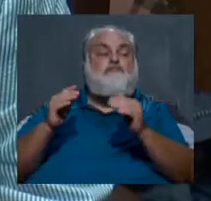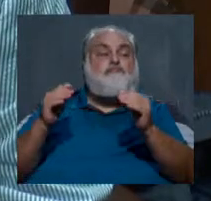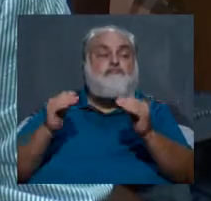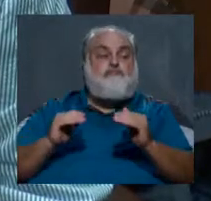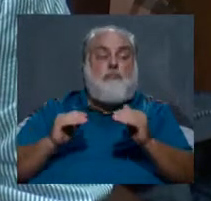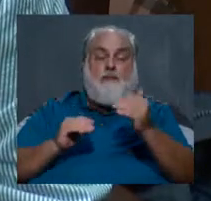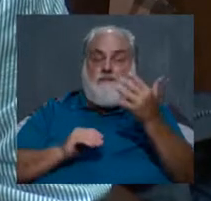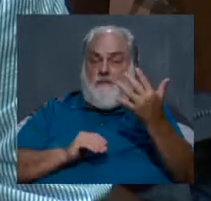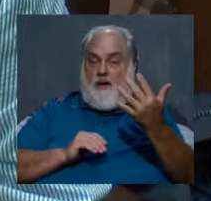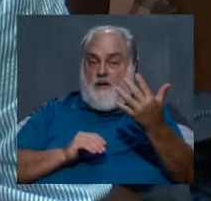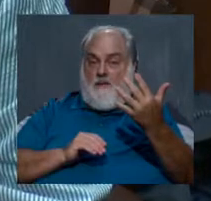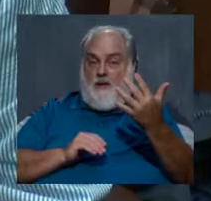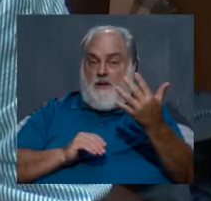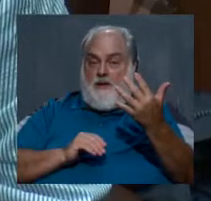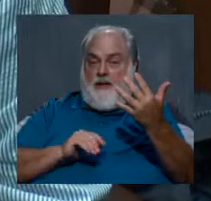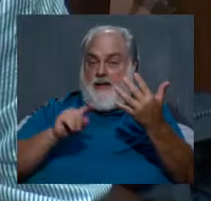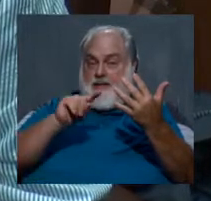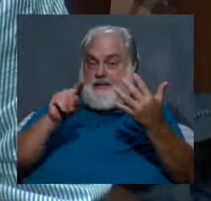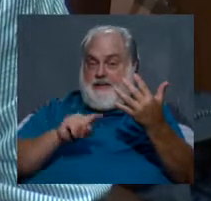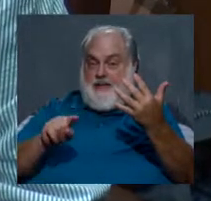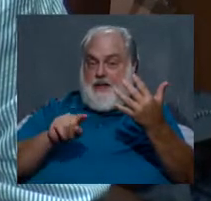Item number 5, file number